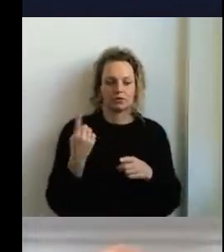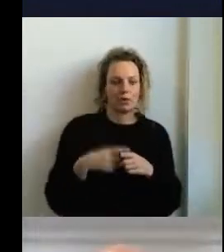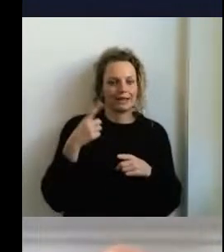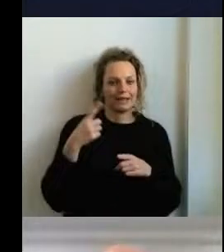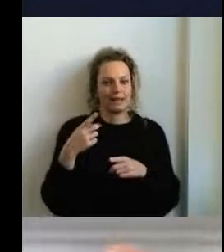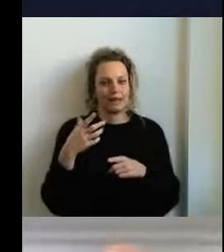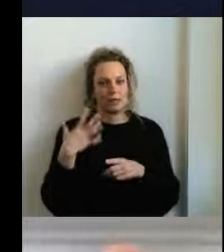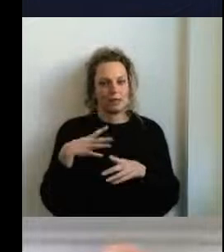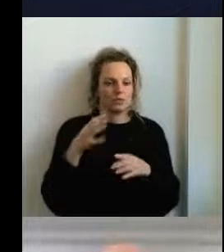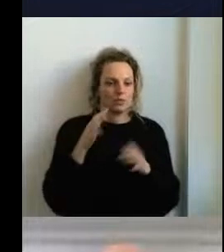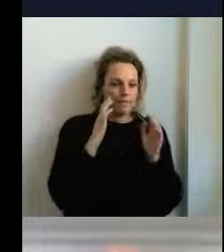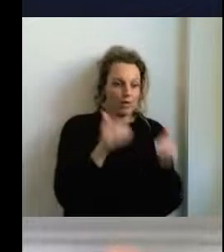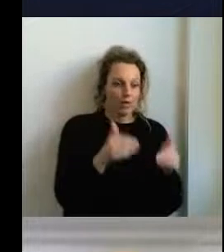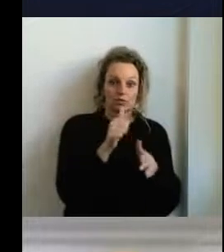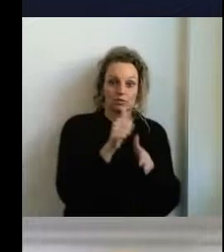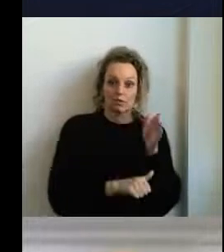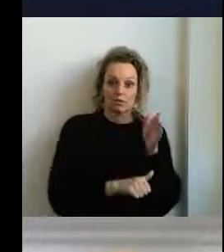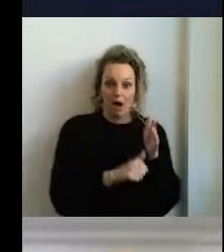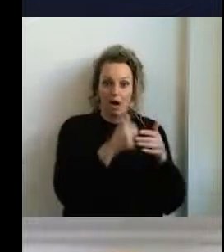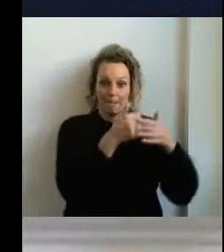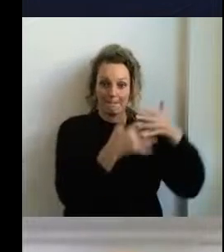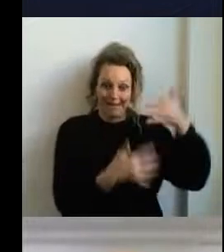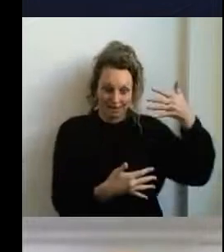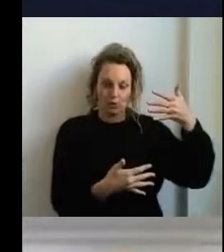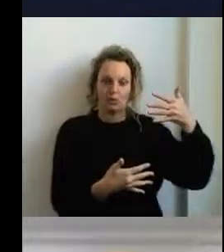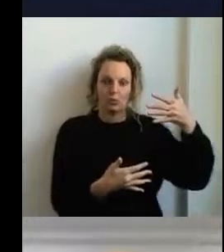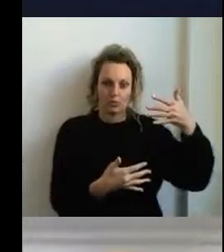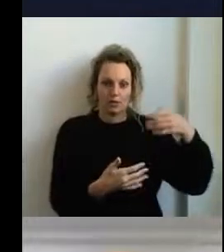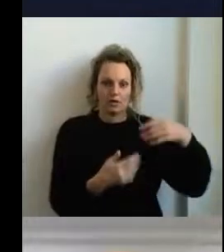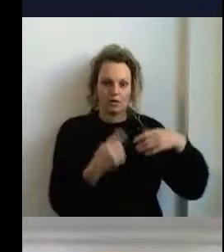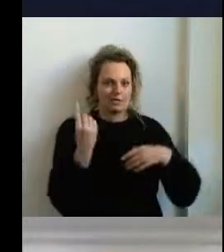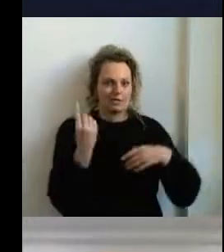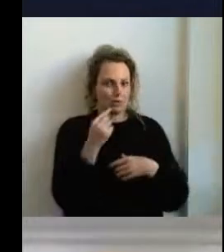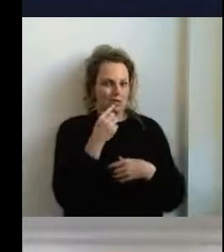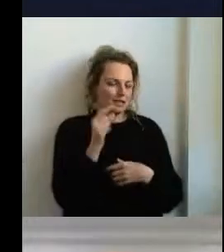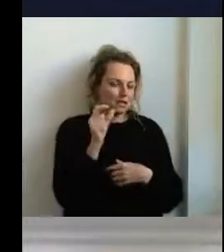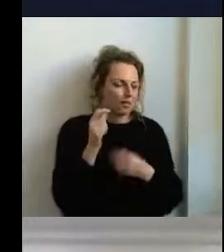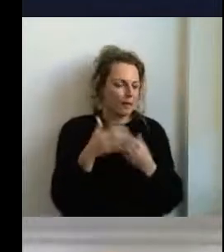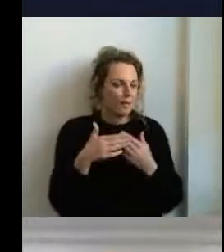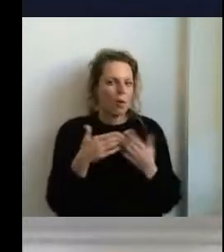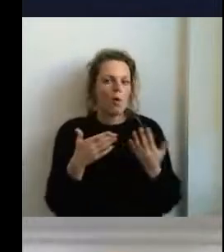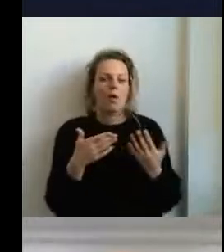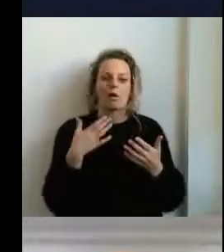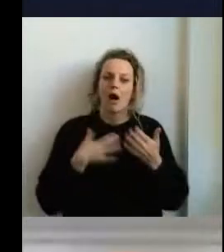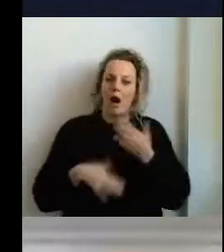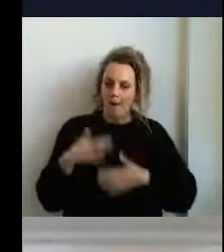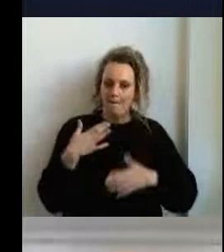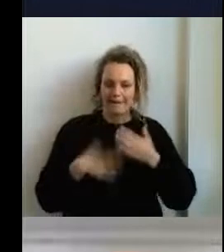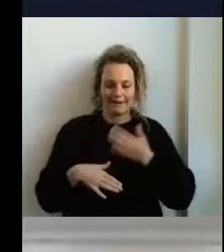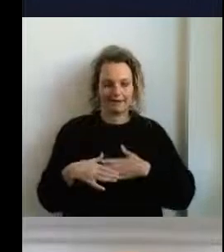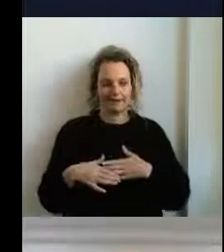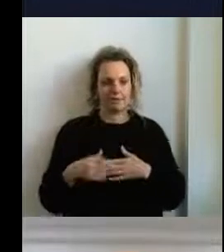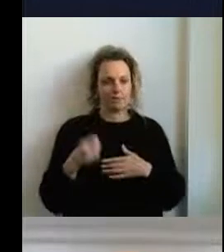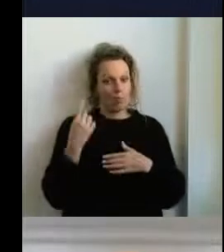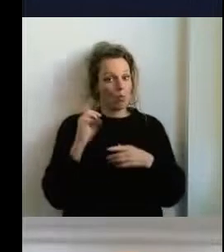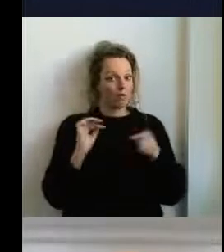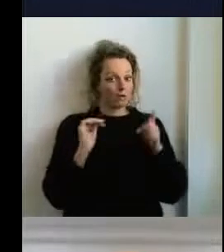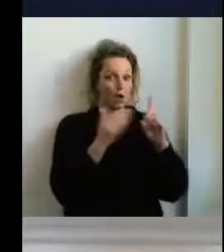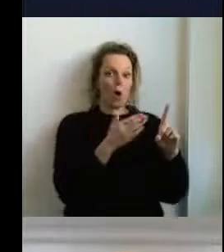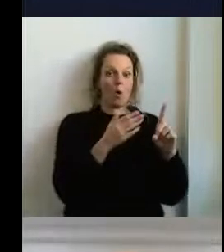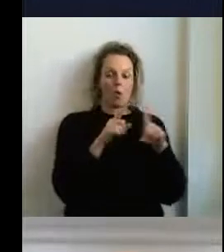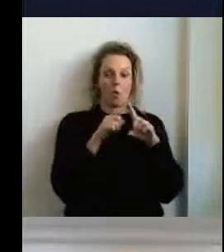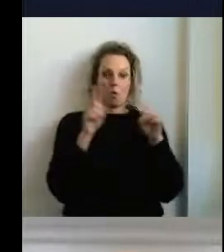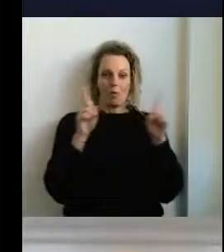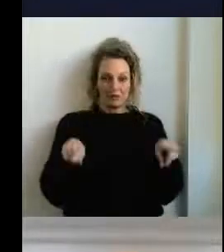real quick. Somebody mentioned a bit ago, it's a bit more calming. And one of the goals of Windows 11 was literally